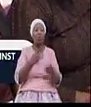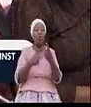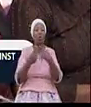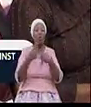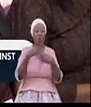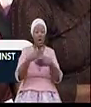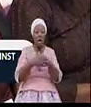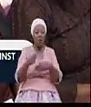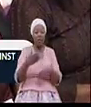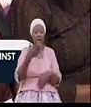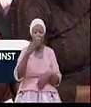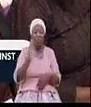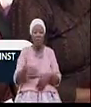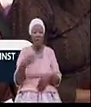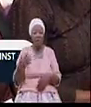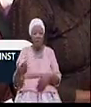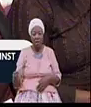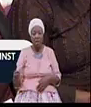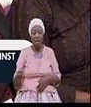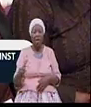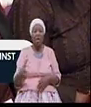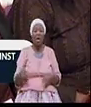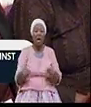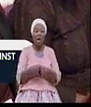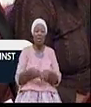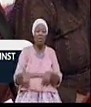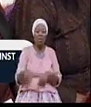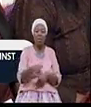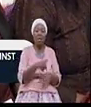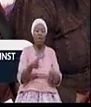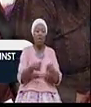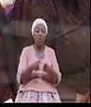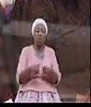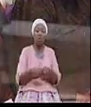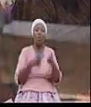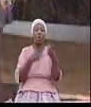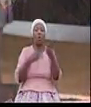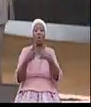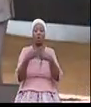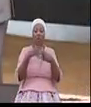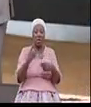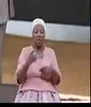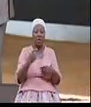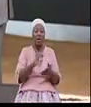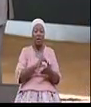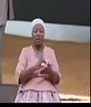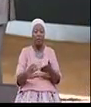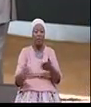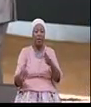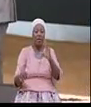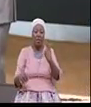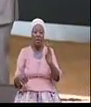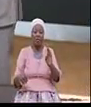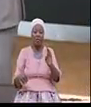evil things as they also lusted. Verse 7. In verse